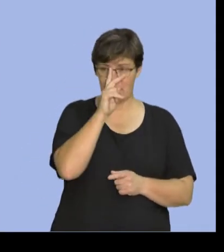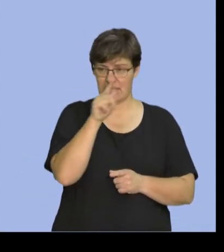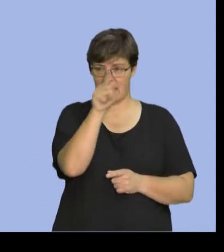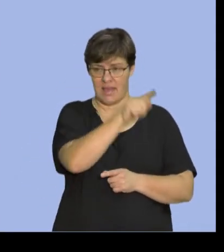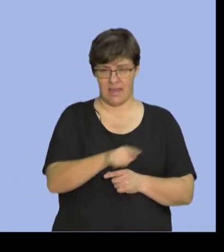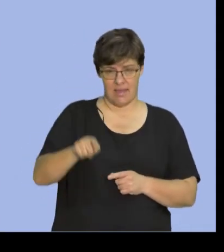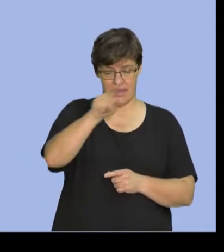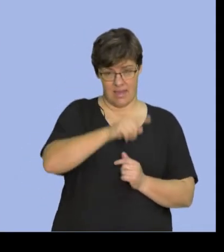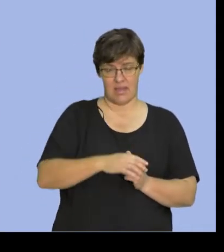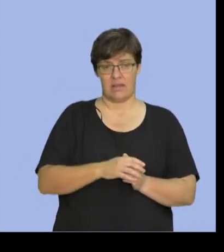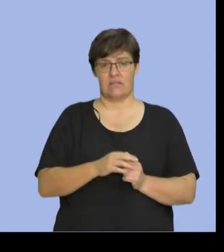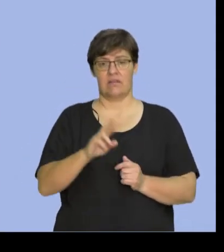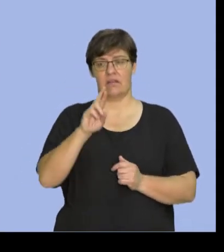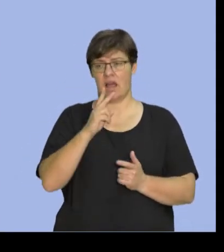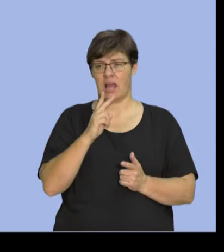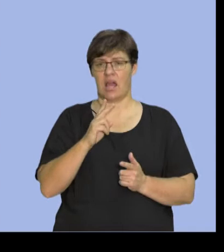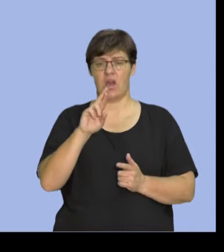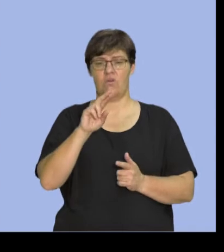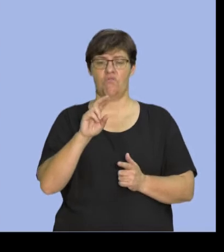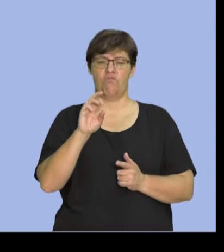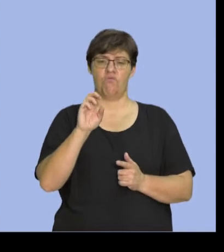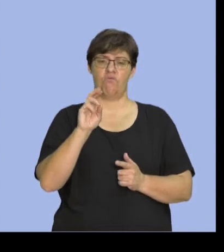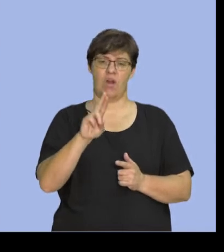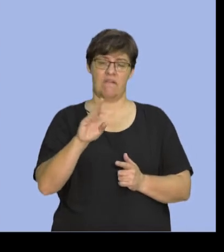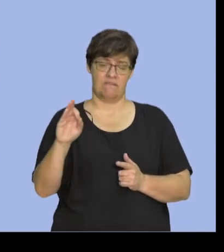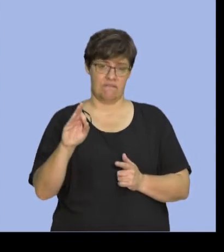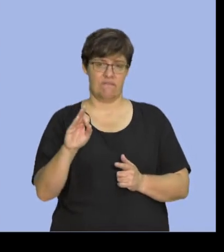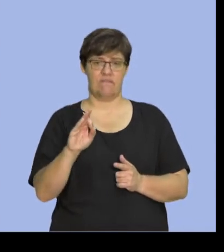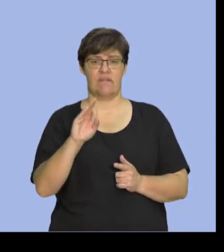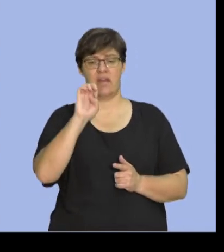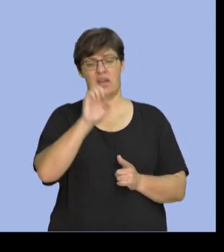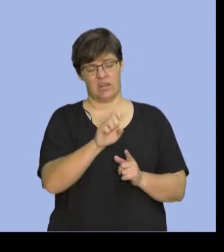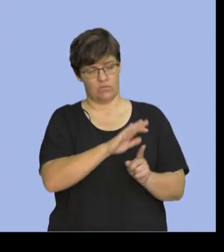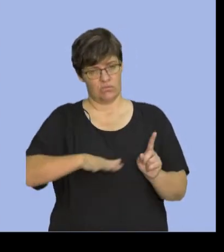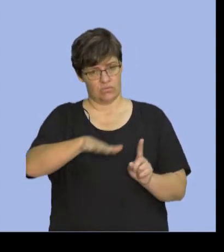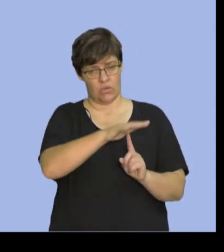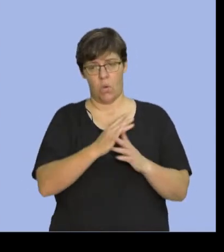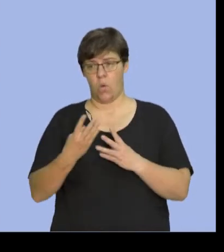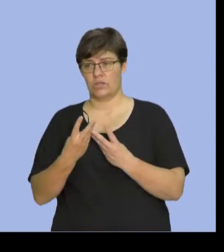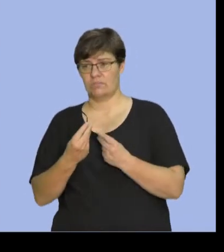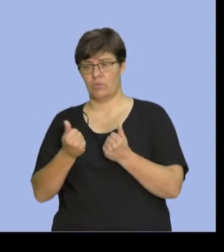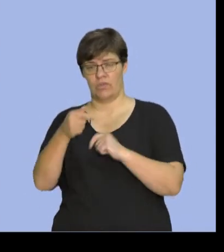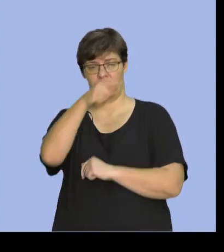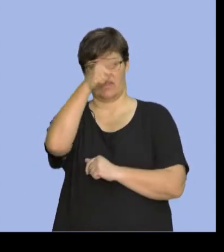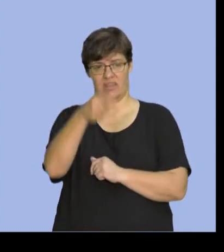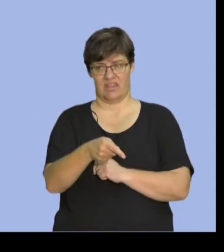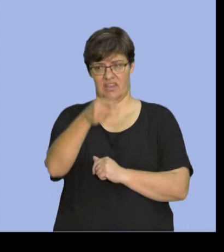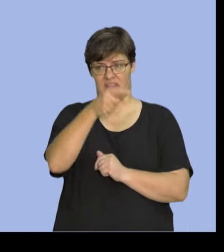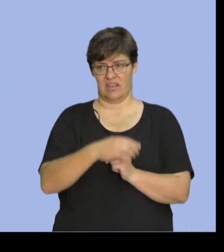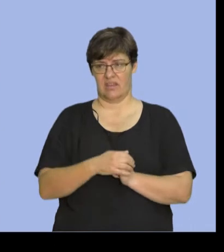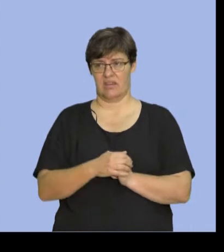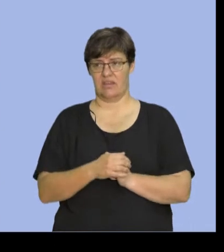and we refer to that as rough endoplasmic reticulum, or we see the smooth endoplasmic reticulum, which would